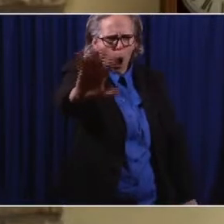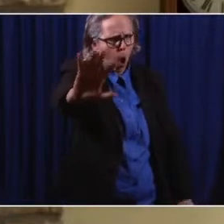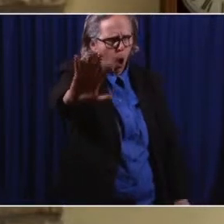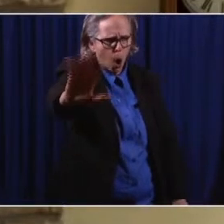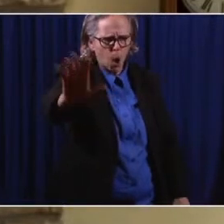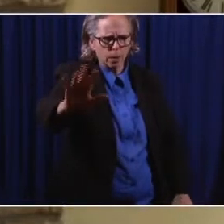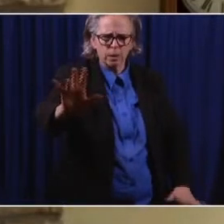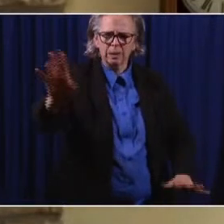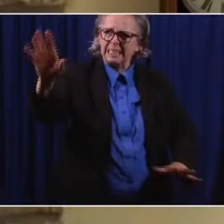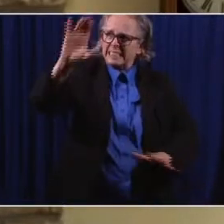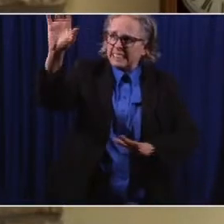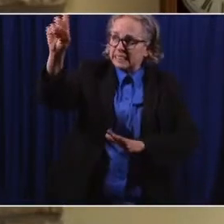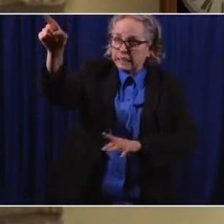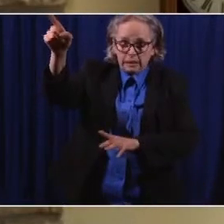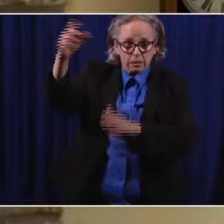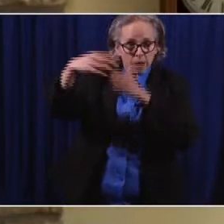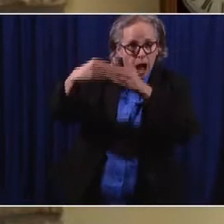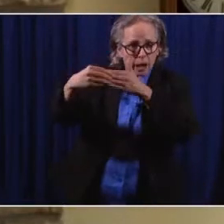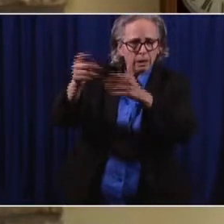CDC.